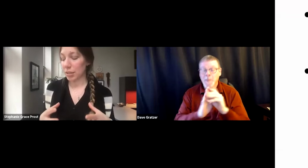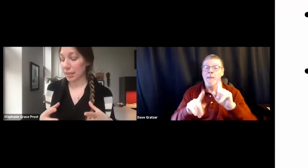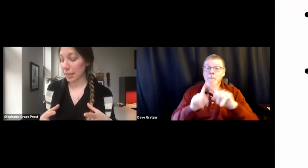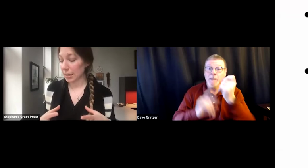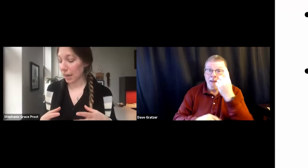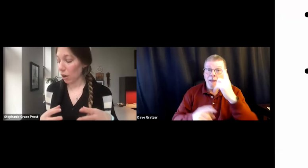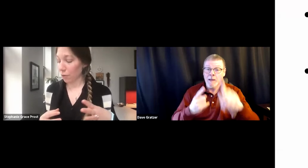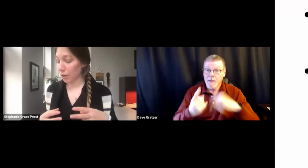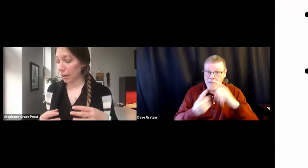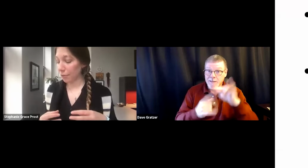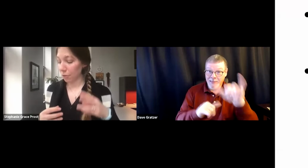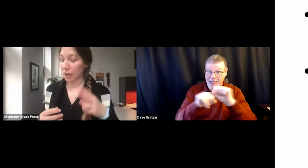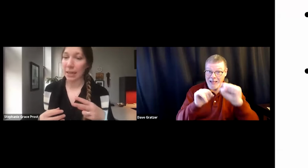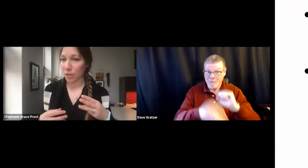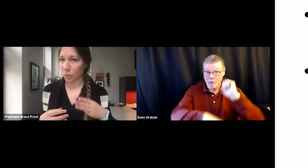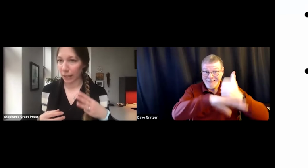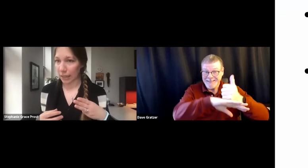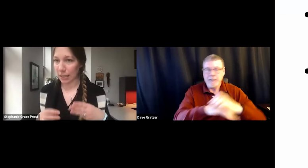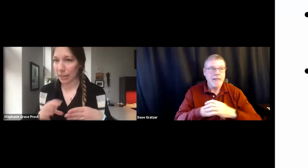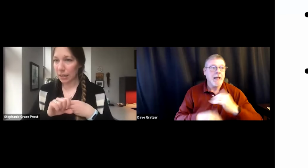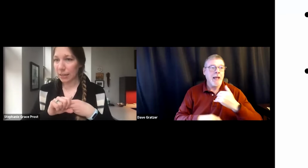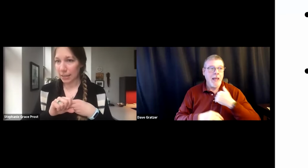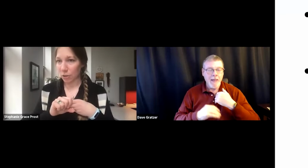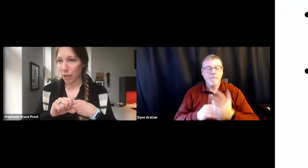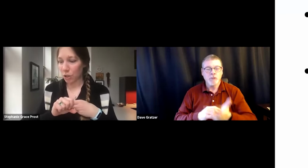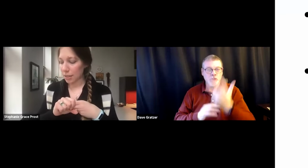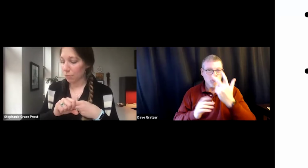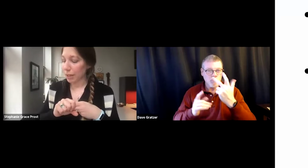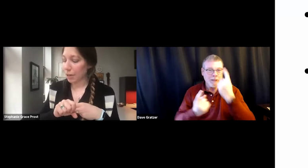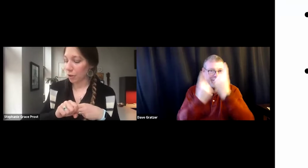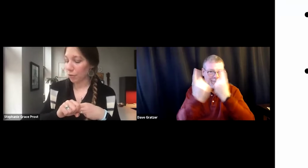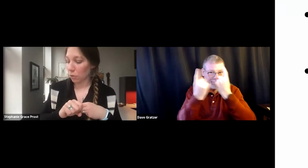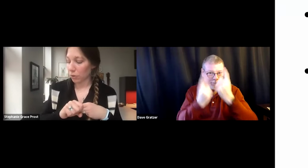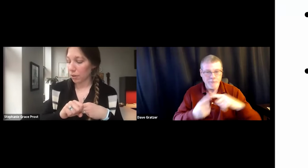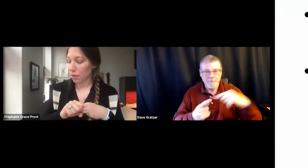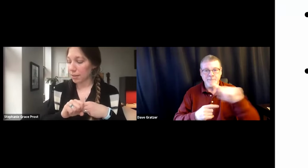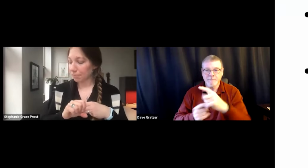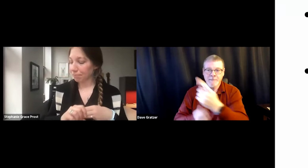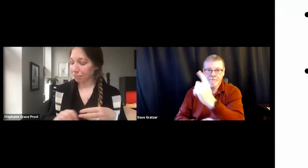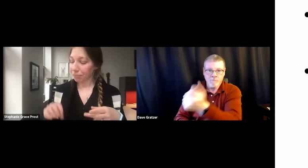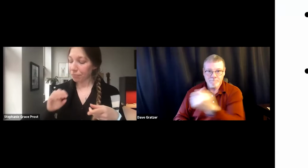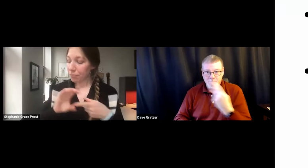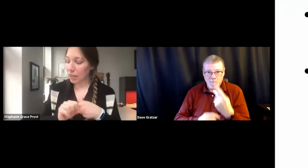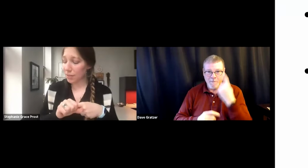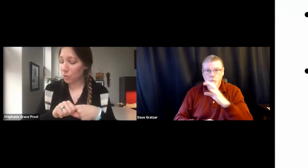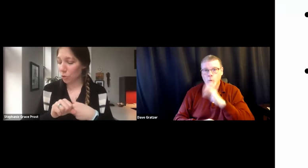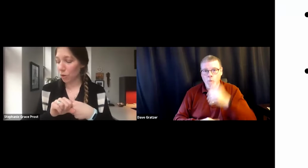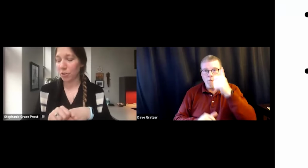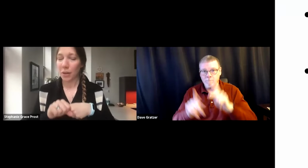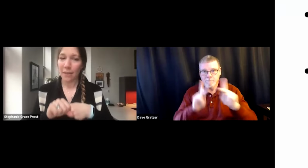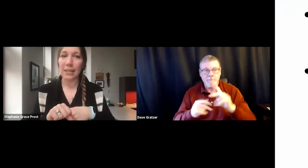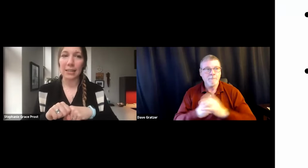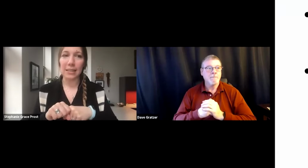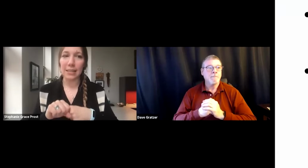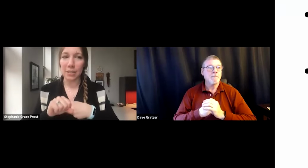of supports exist, I offer kind of three interrelated considerations in reentry for older adults. As social